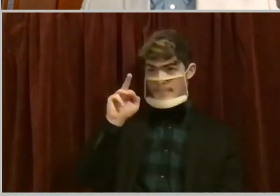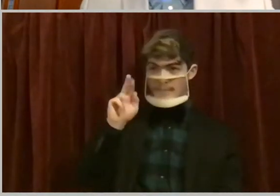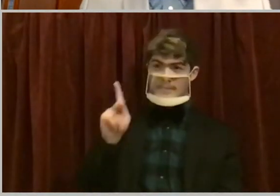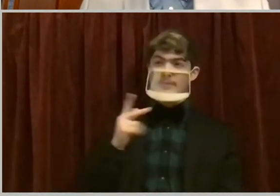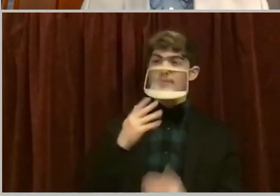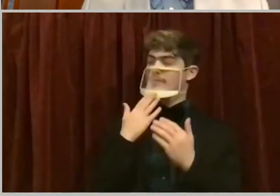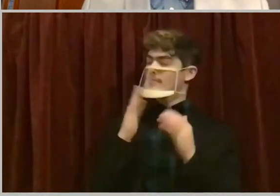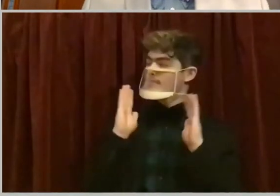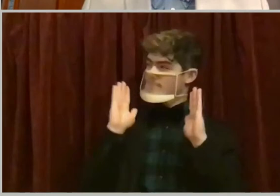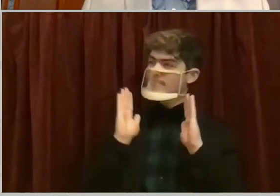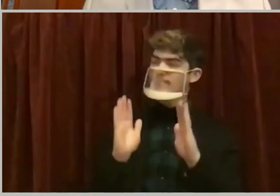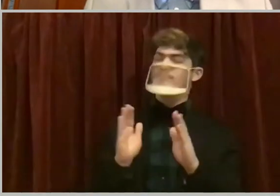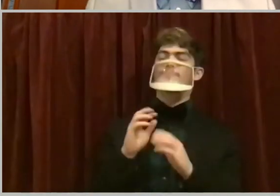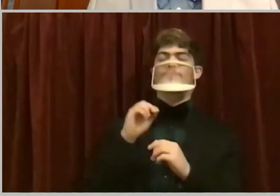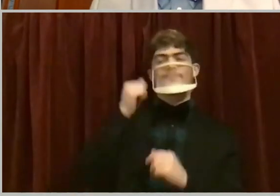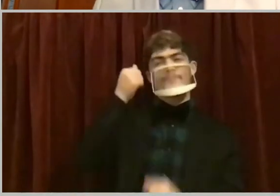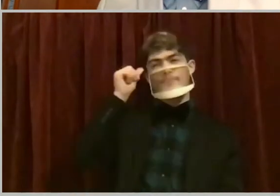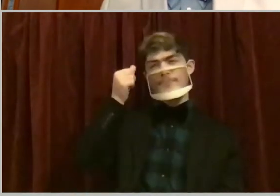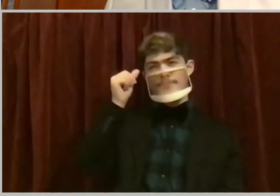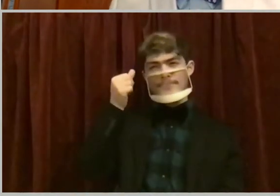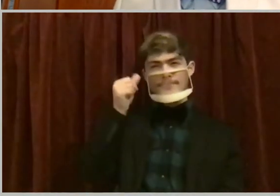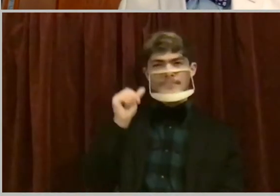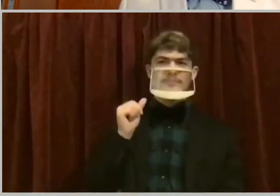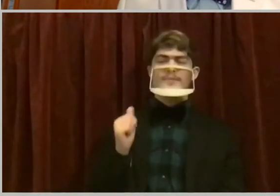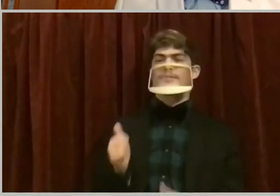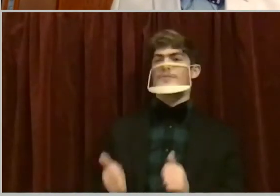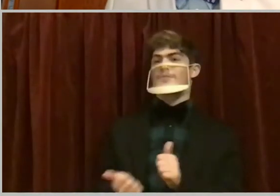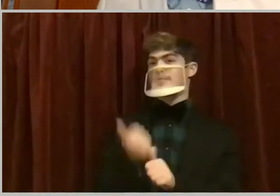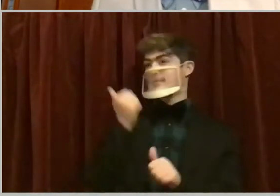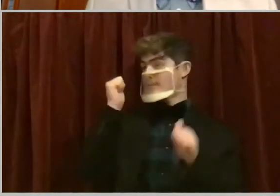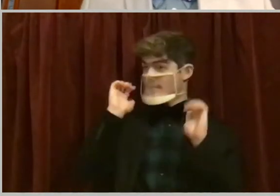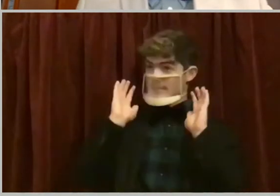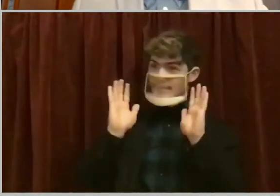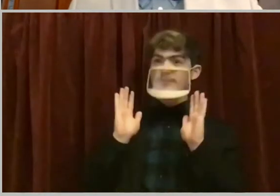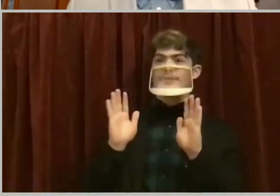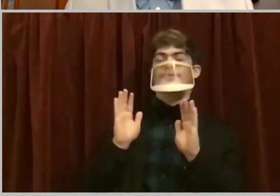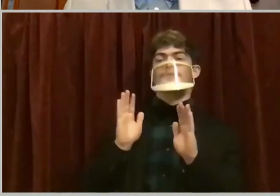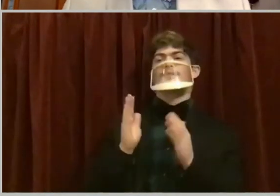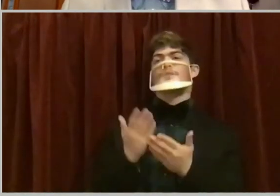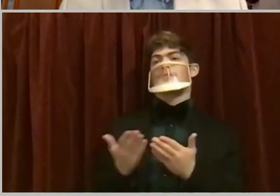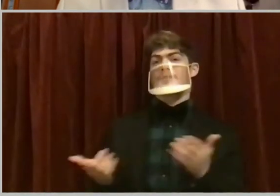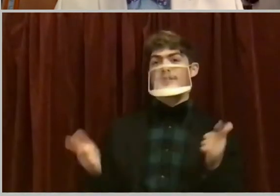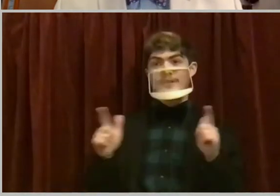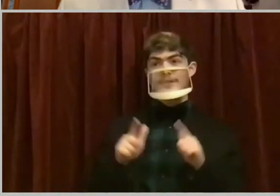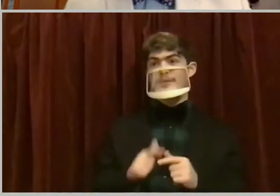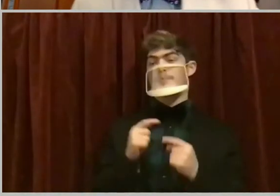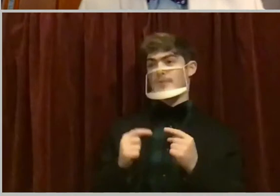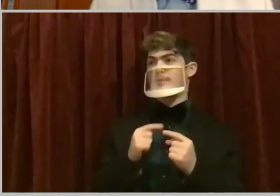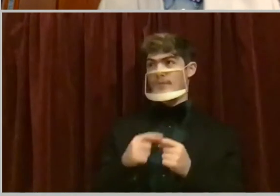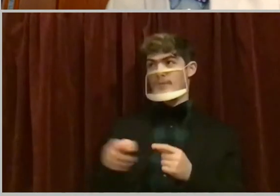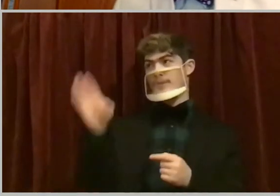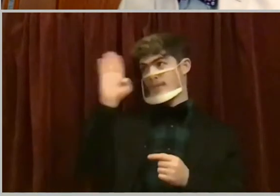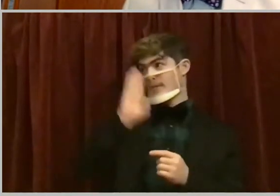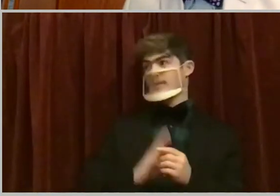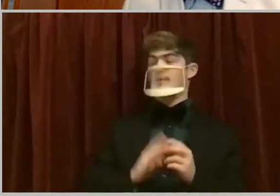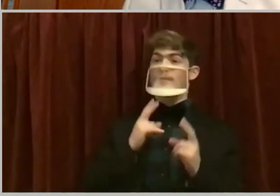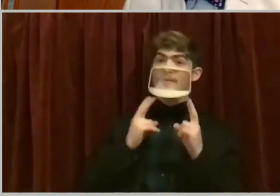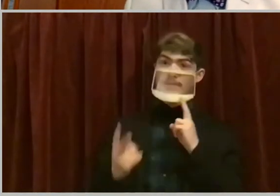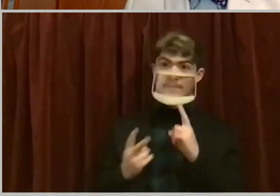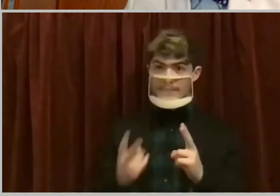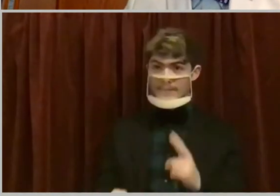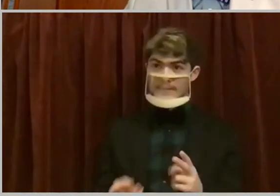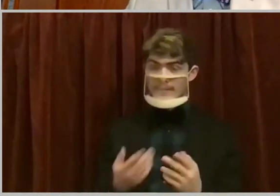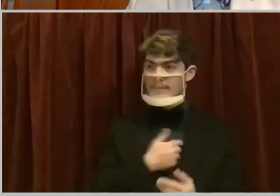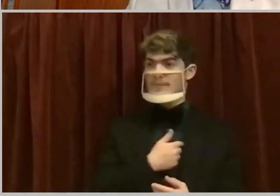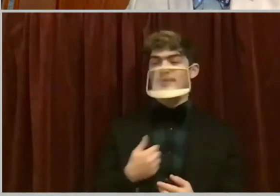reminder of the greatest event of all time, the visitation of our God in the form of a human being